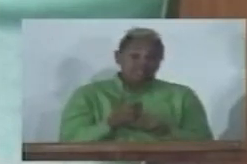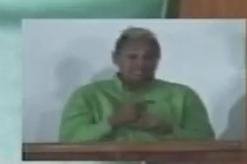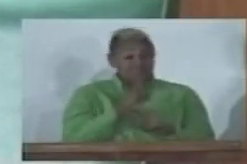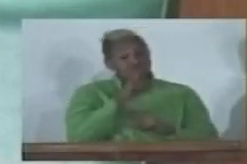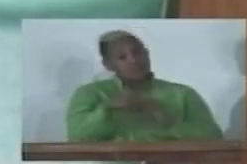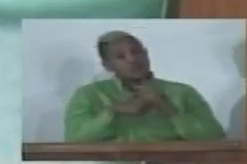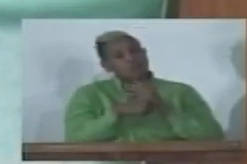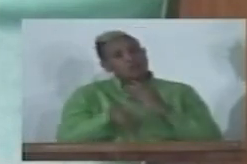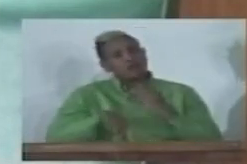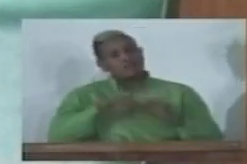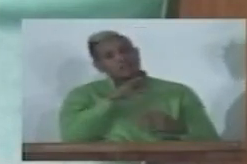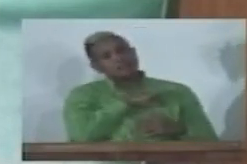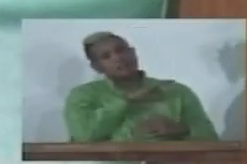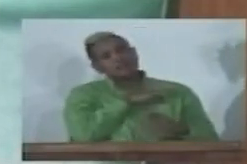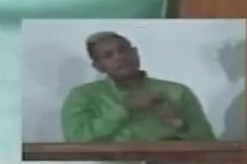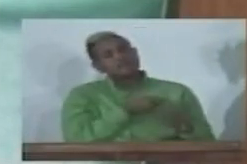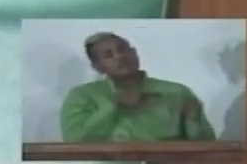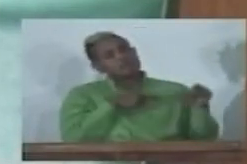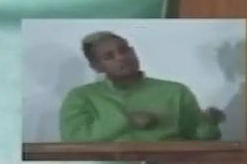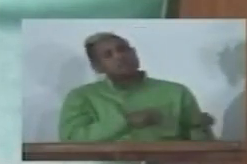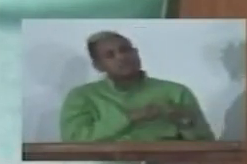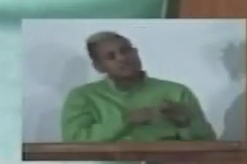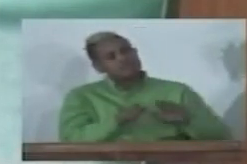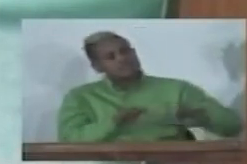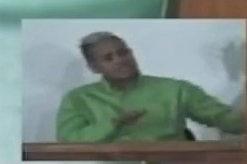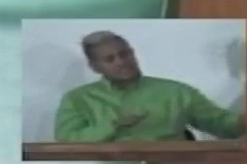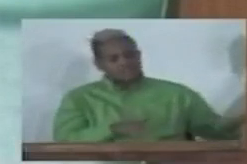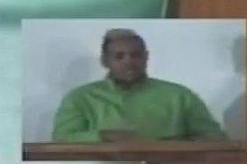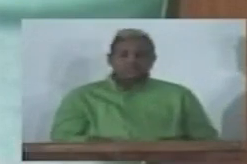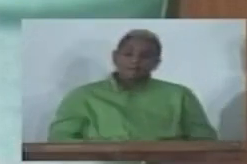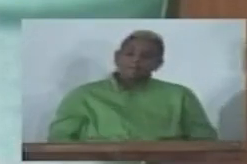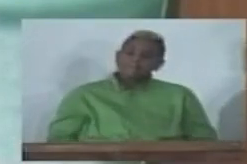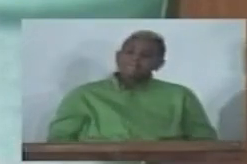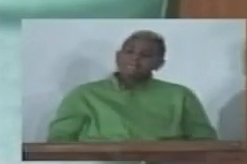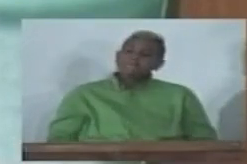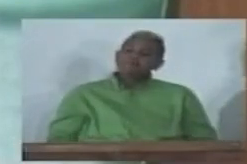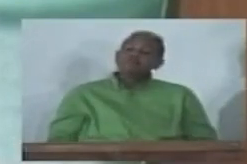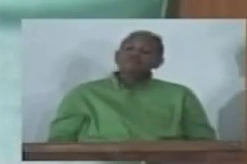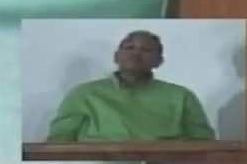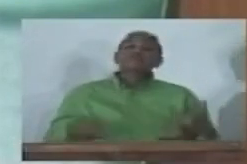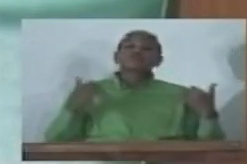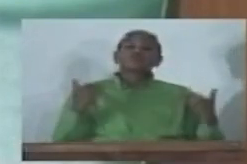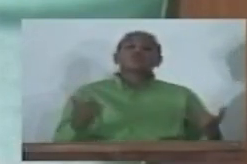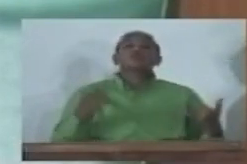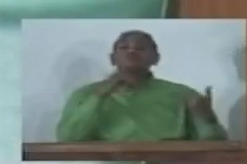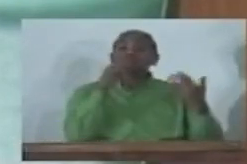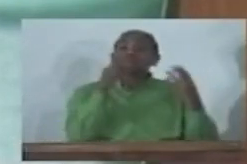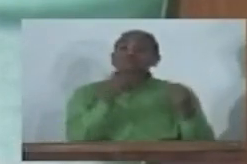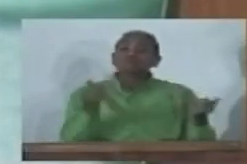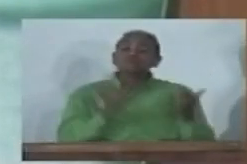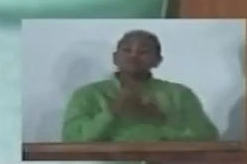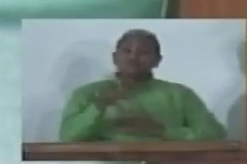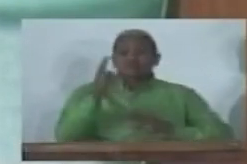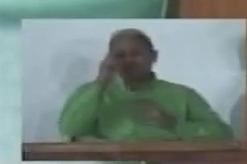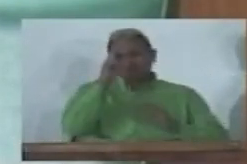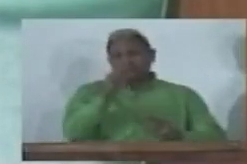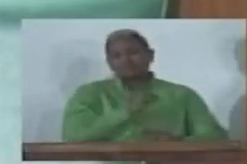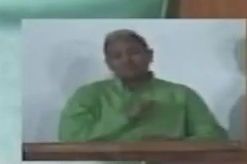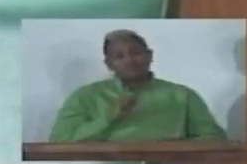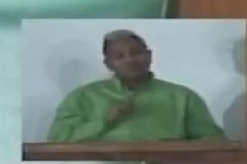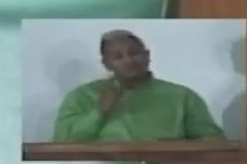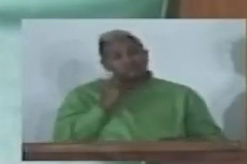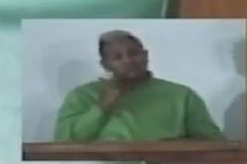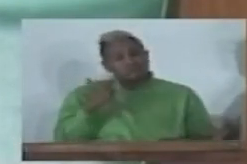qualified to benefit from the set-aside. Now therefore be it resolved by this Honourable Senate as